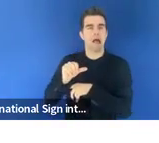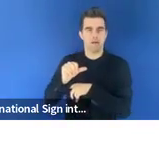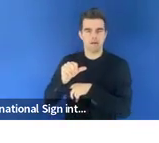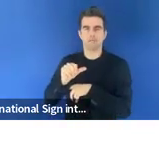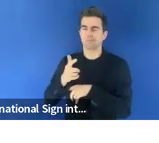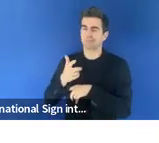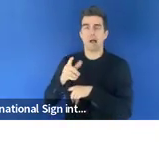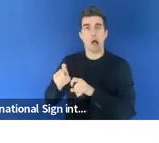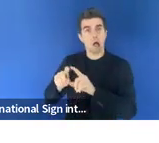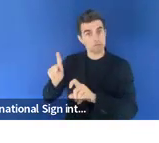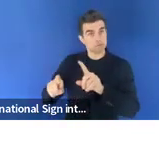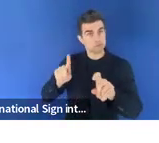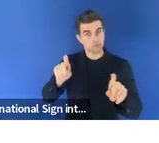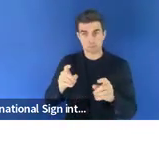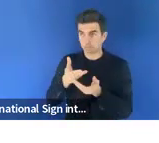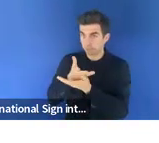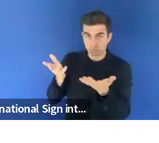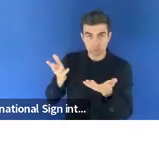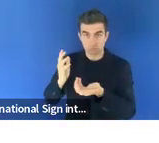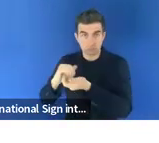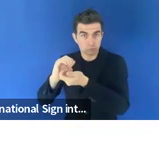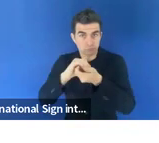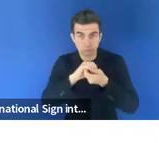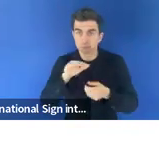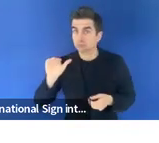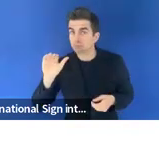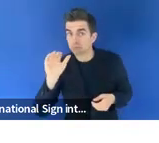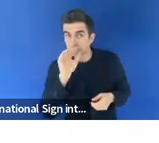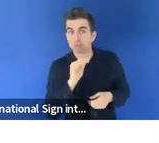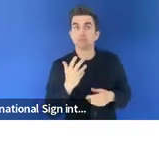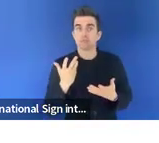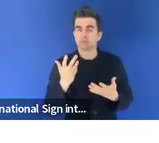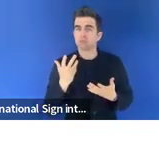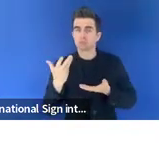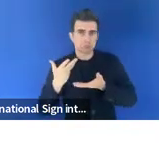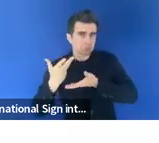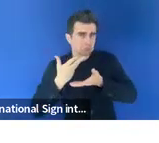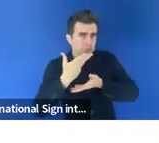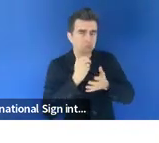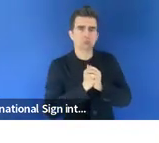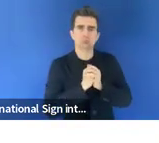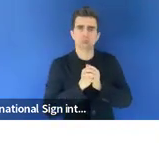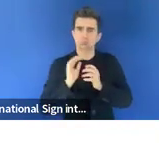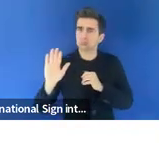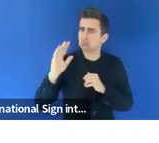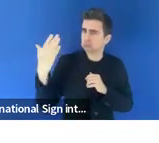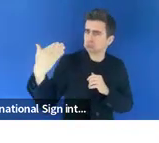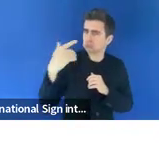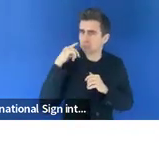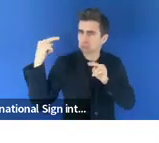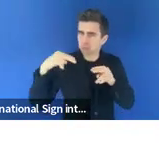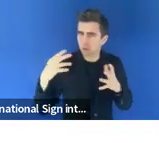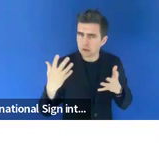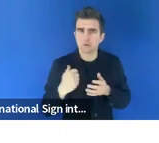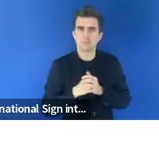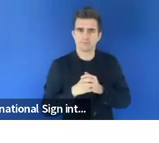own, you know, soapbox and say, this is so important and everybody should think and act like me. We have to align